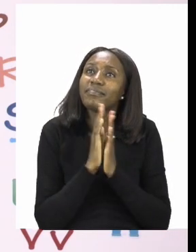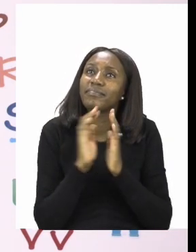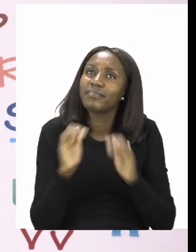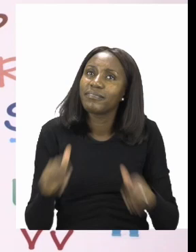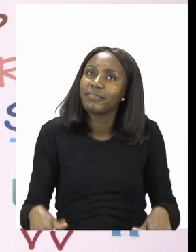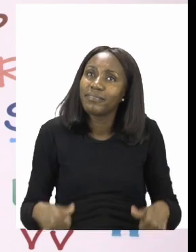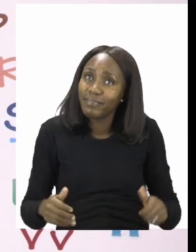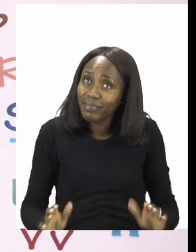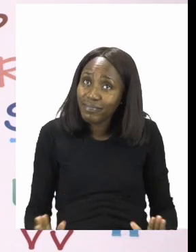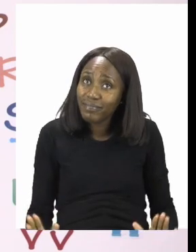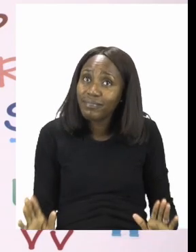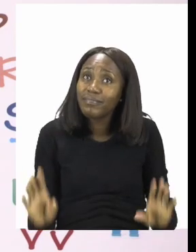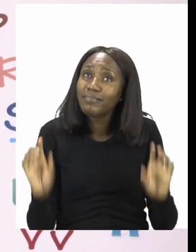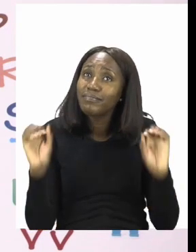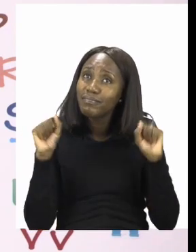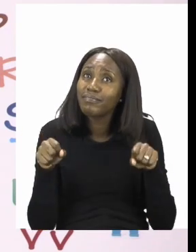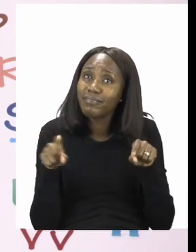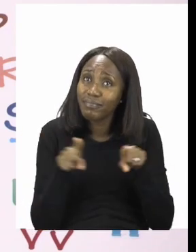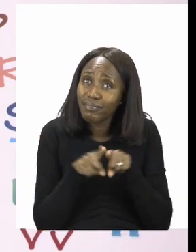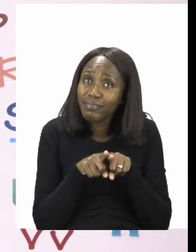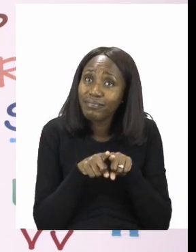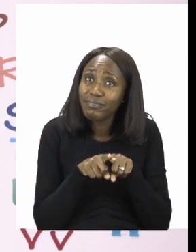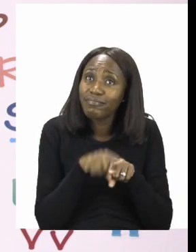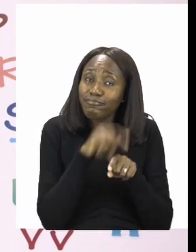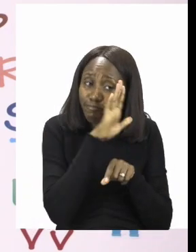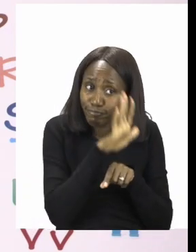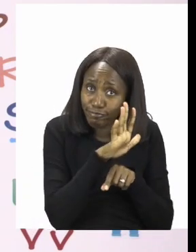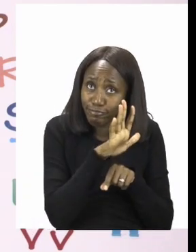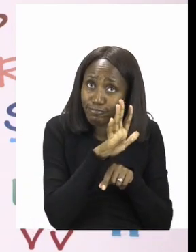looks like this one. 5